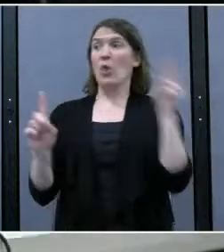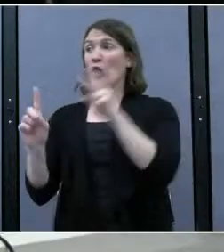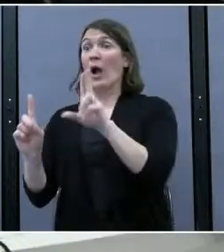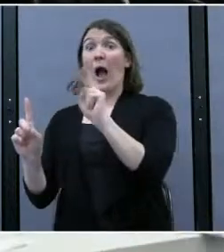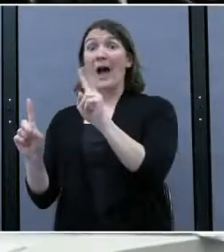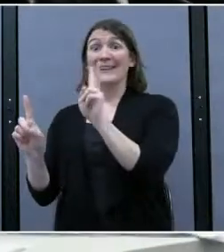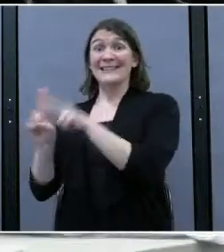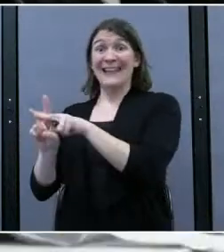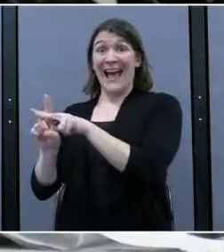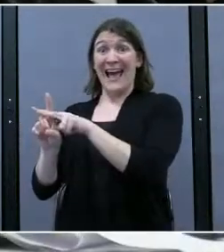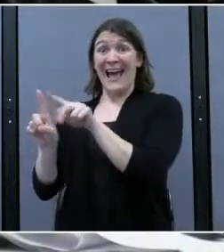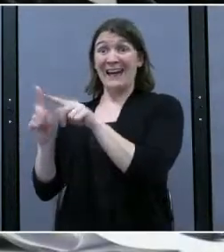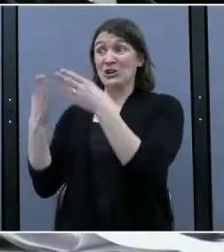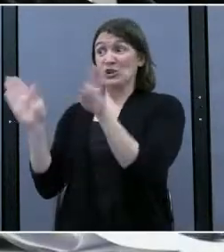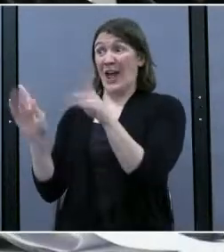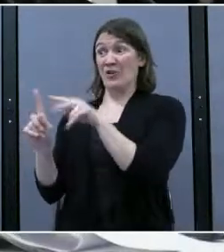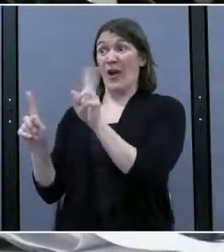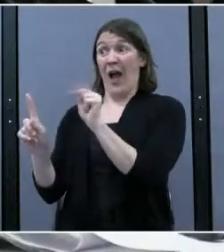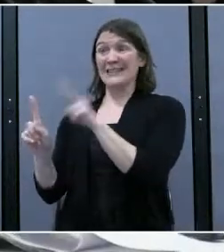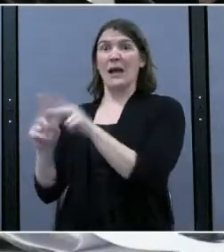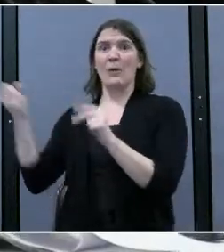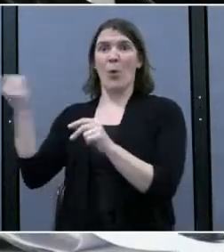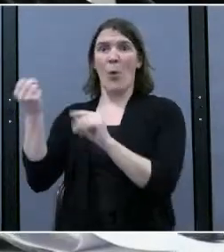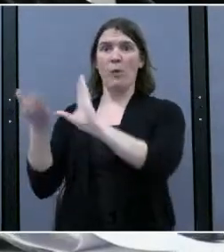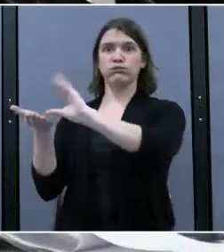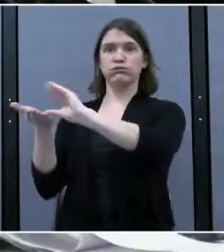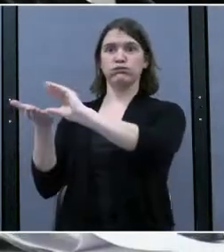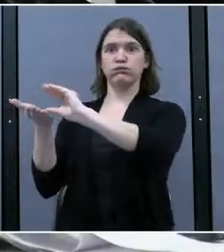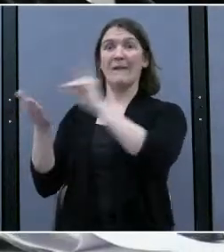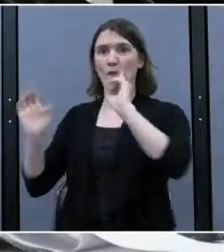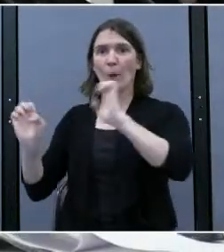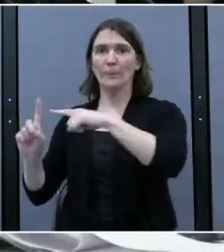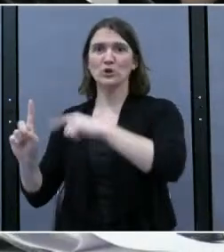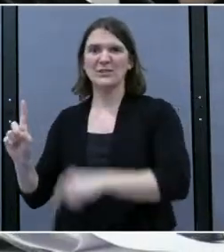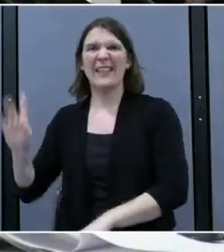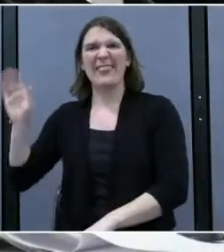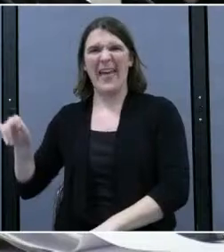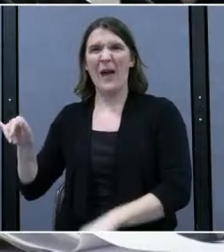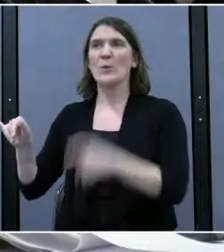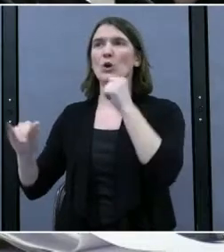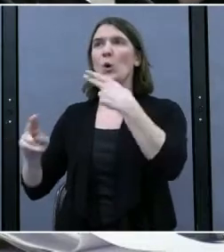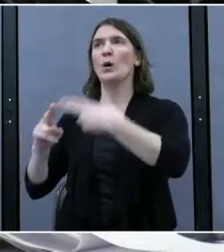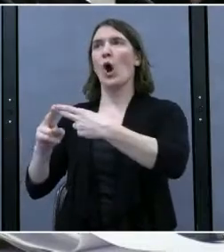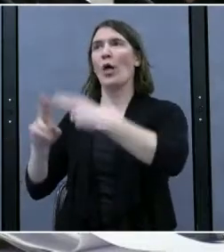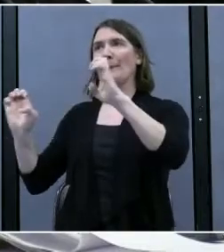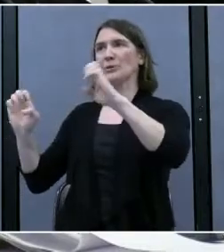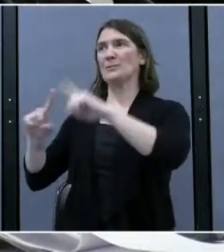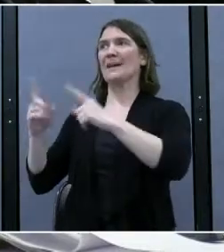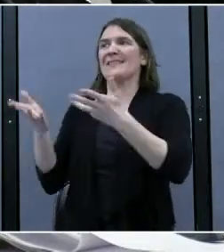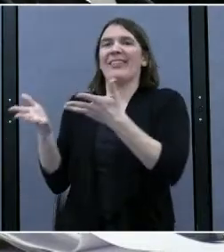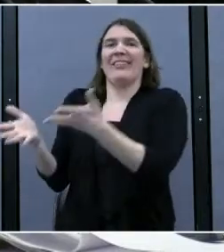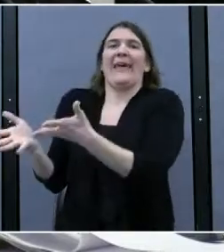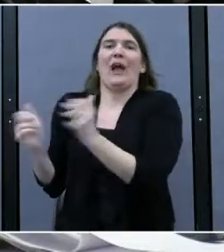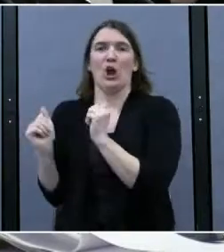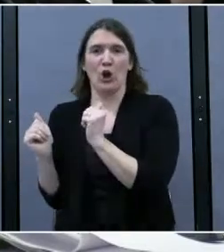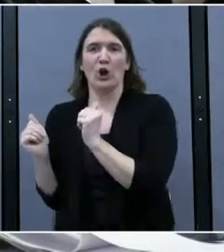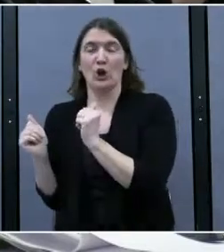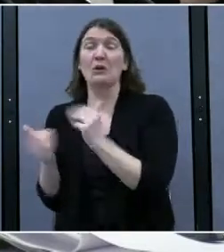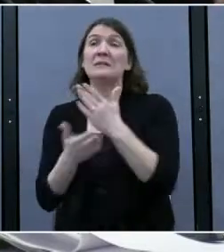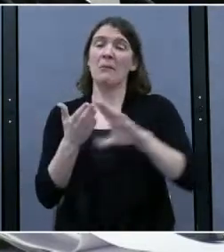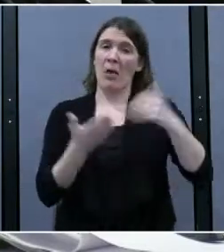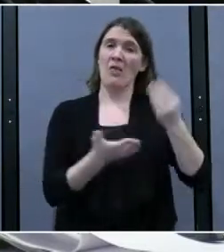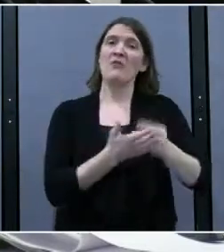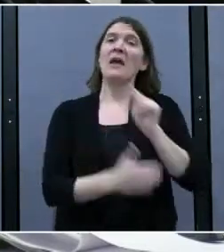general fund. So that's why we keep a reserve is for an emergency, although we also have some additional